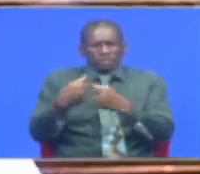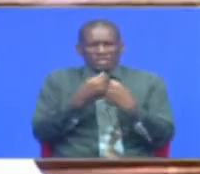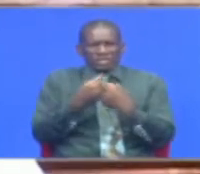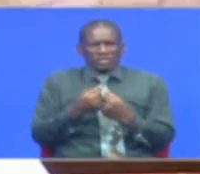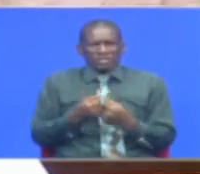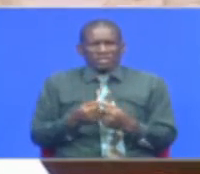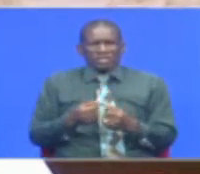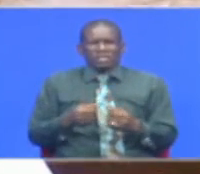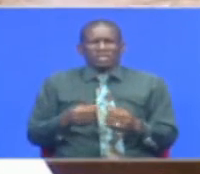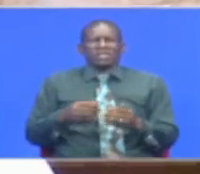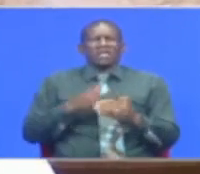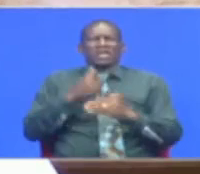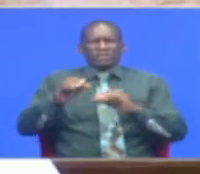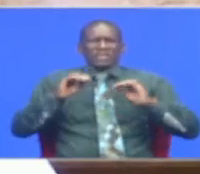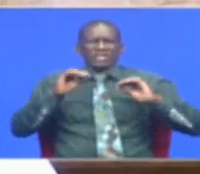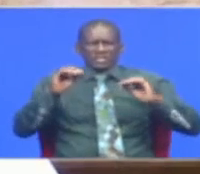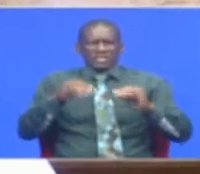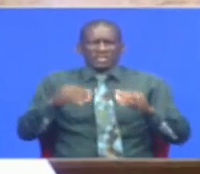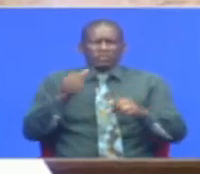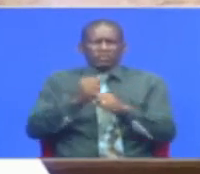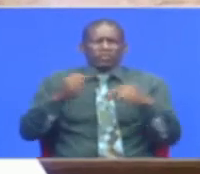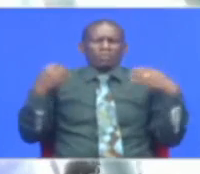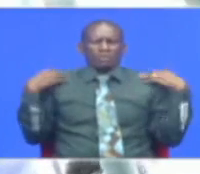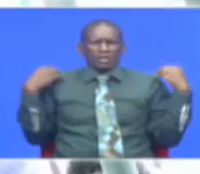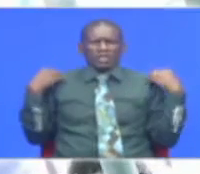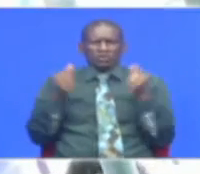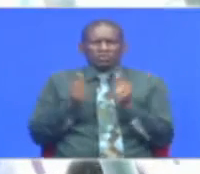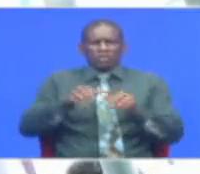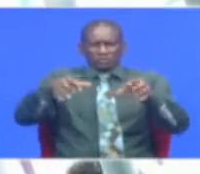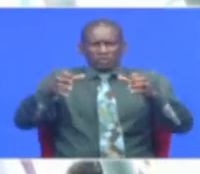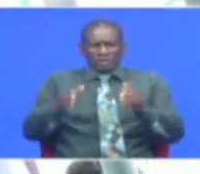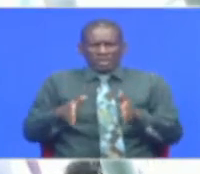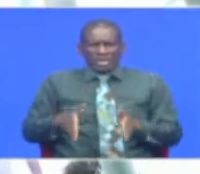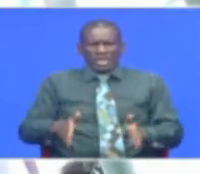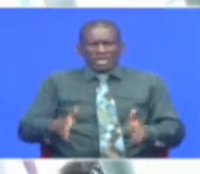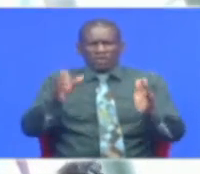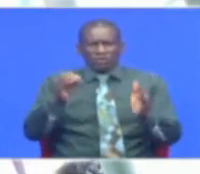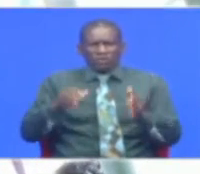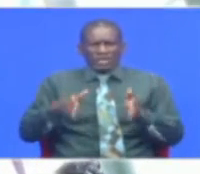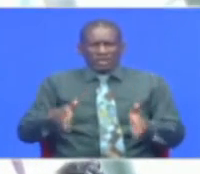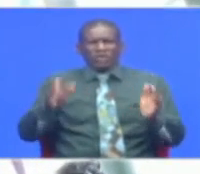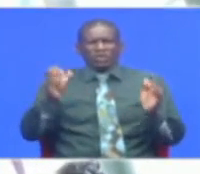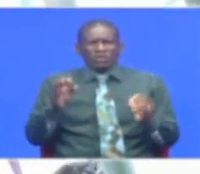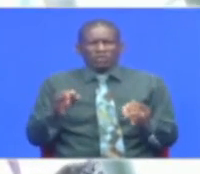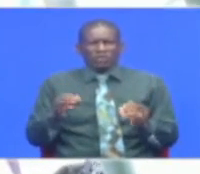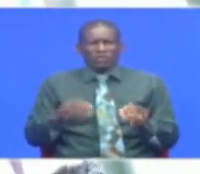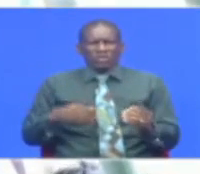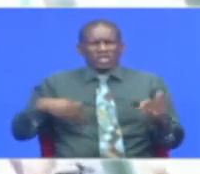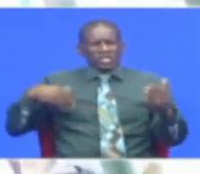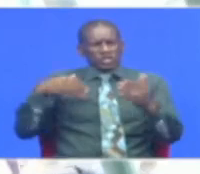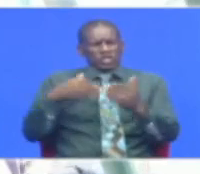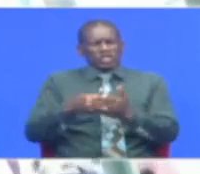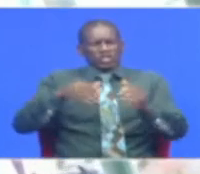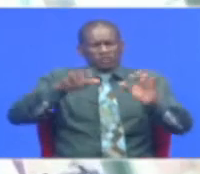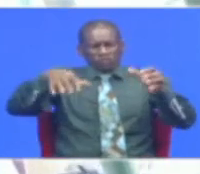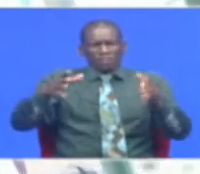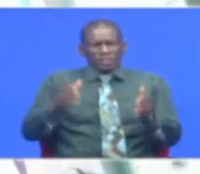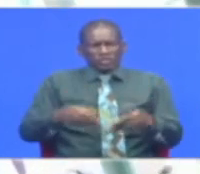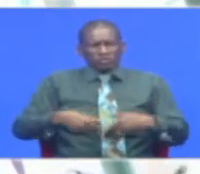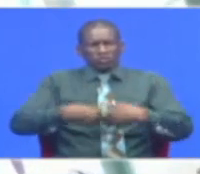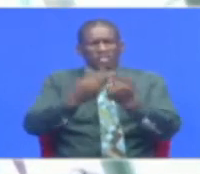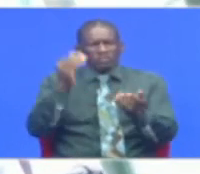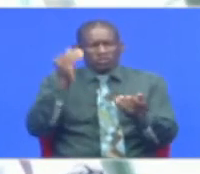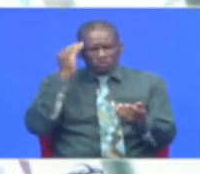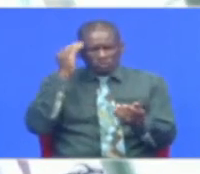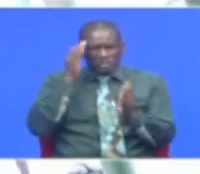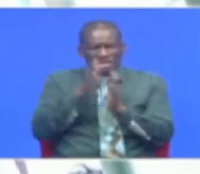training, we do practicals with my farmers. In terms of reaching out to farmers to provide knowledge